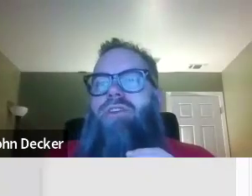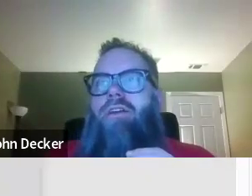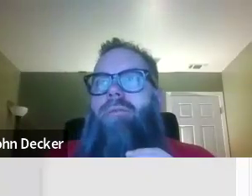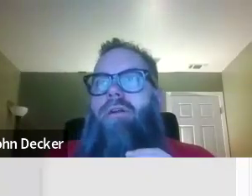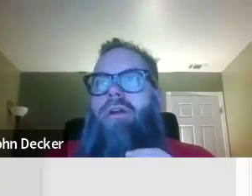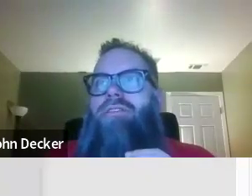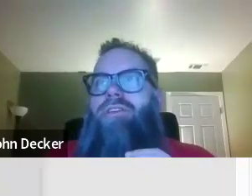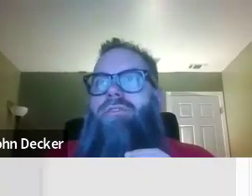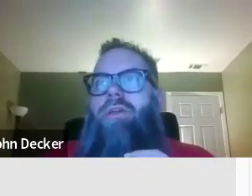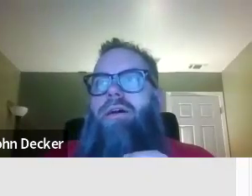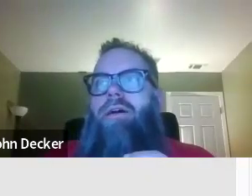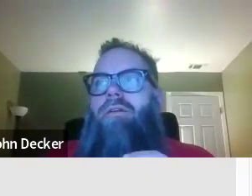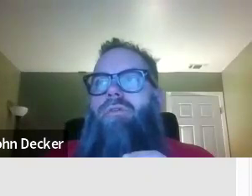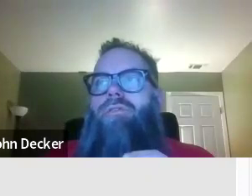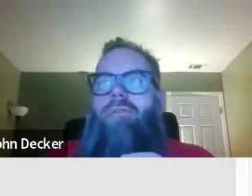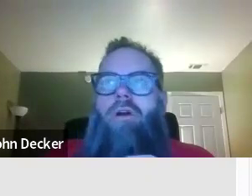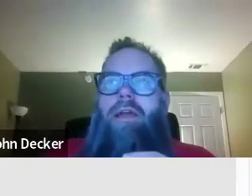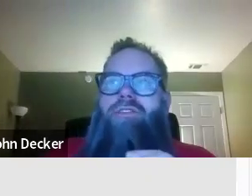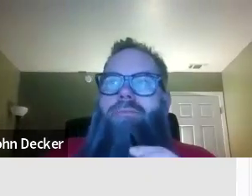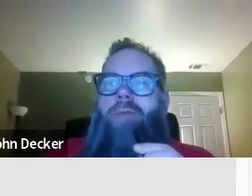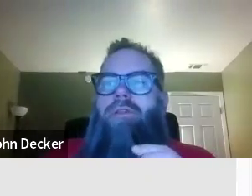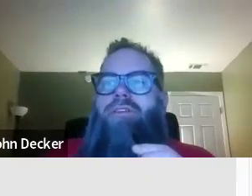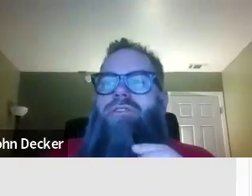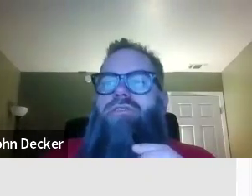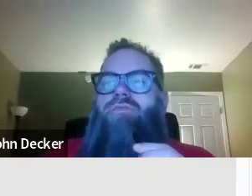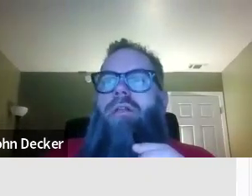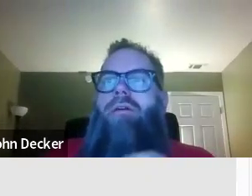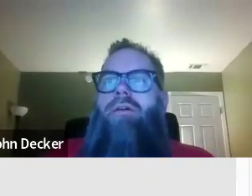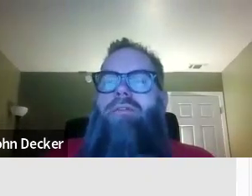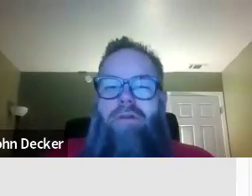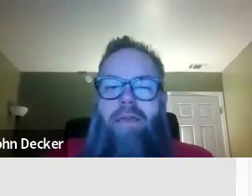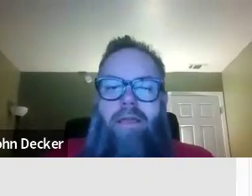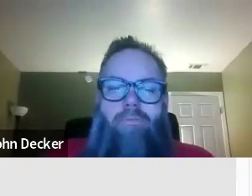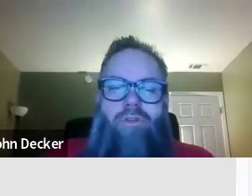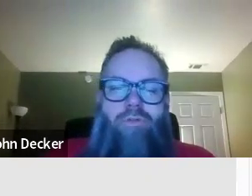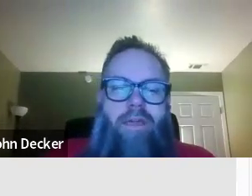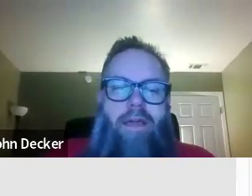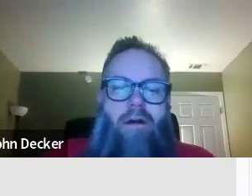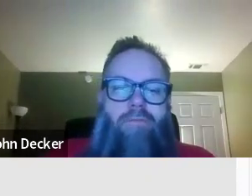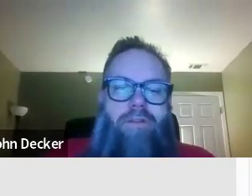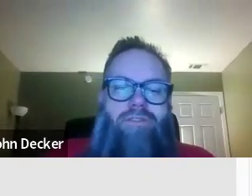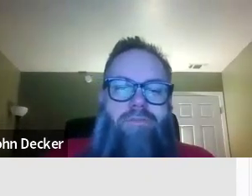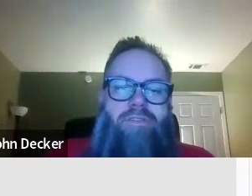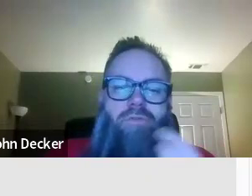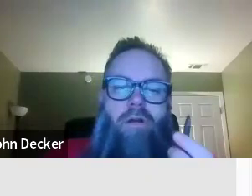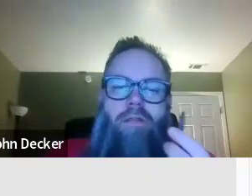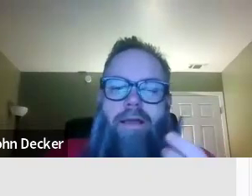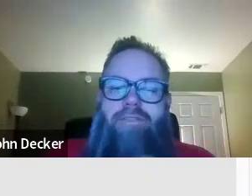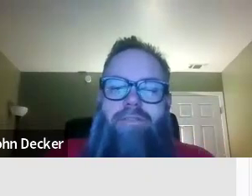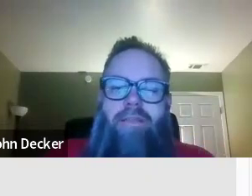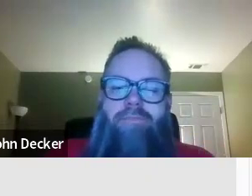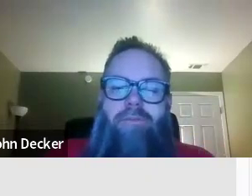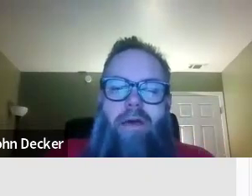Michelle Johnson talking about our continued growth of our aging population as well. So again, when you're looking at offering services